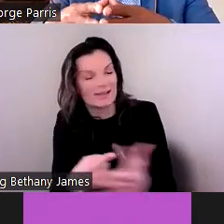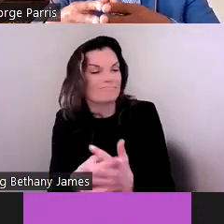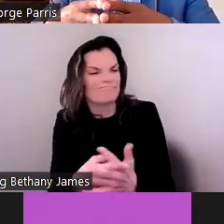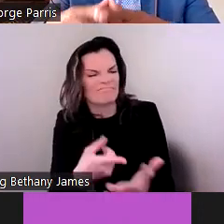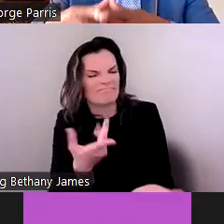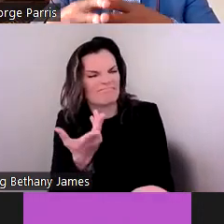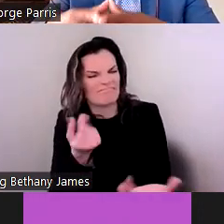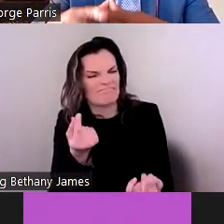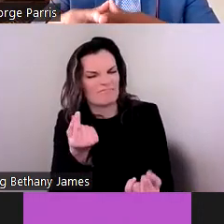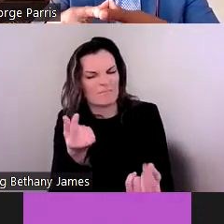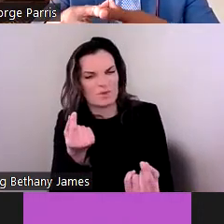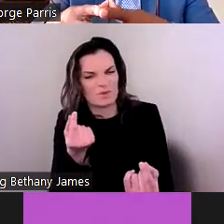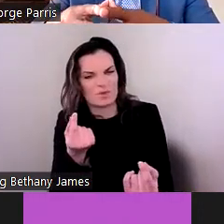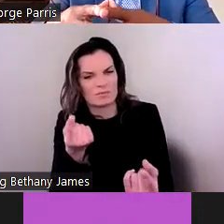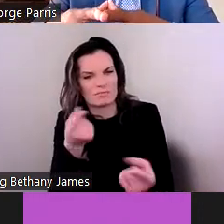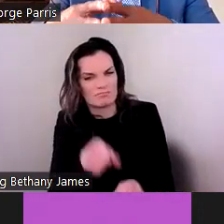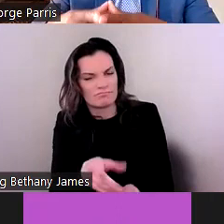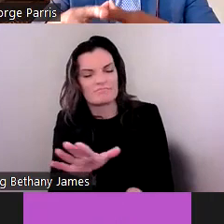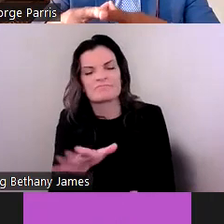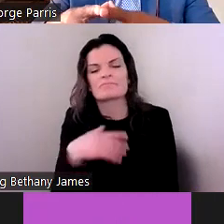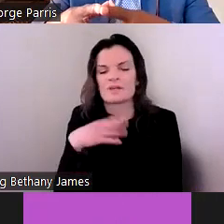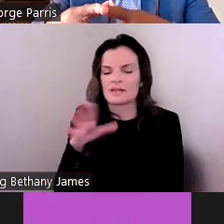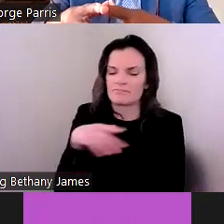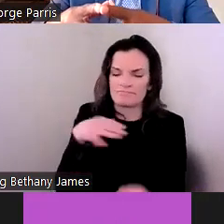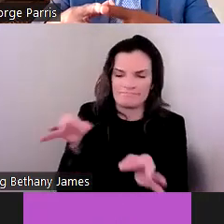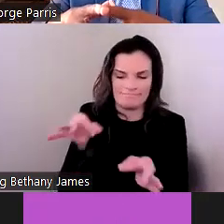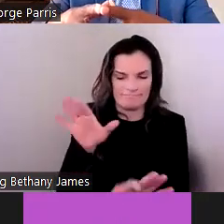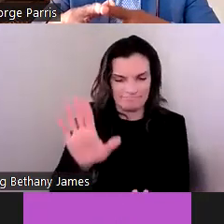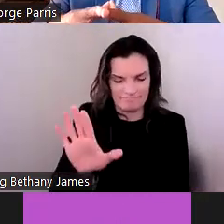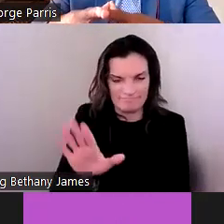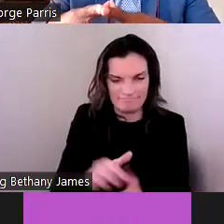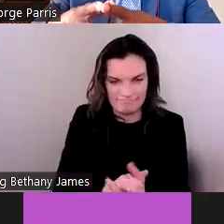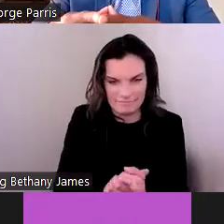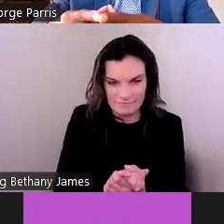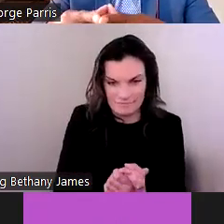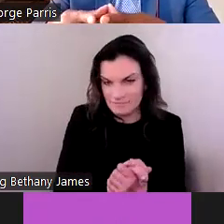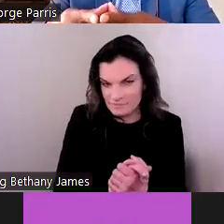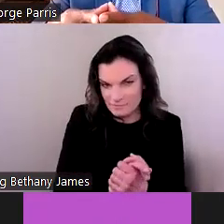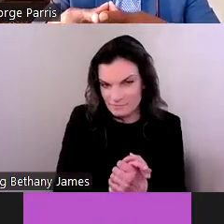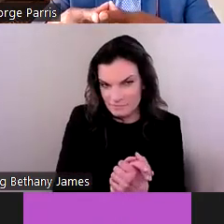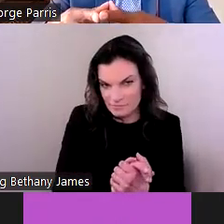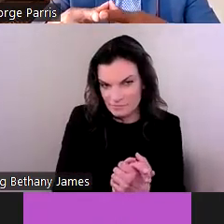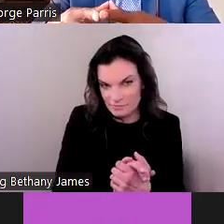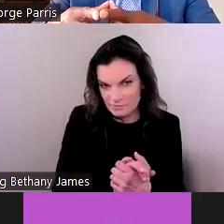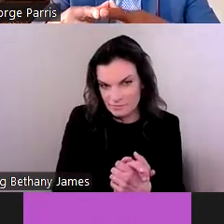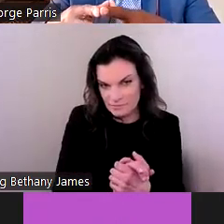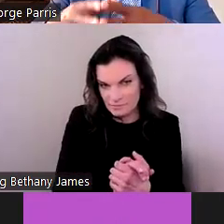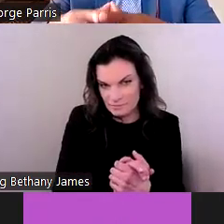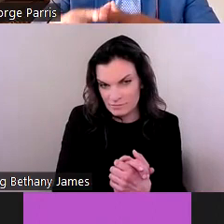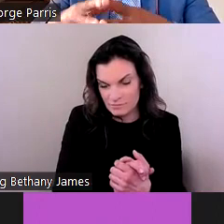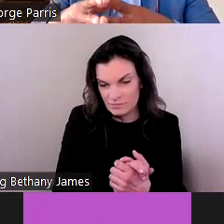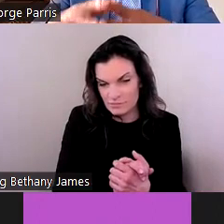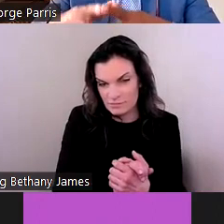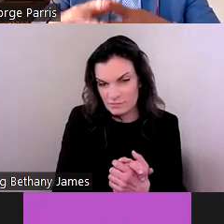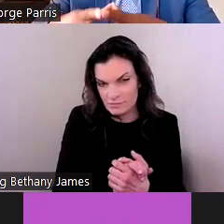to say to co-workers and employers, both groups, is